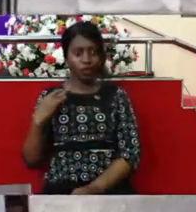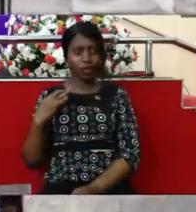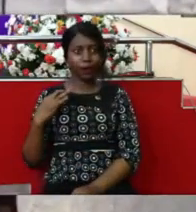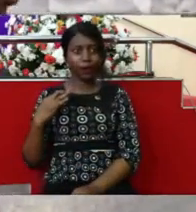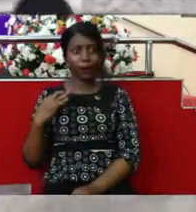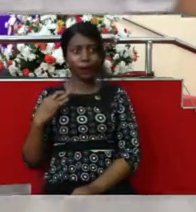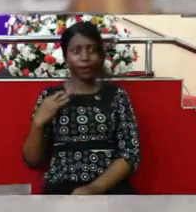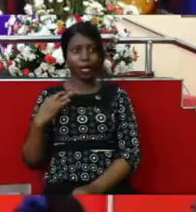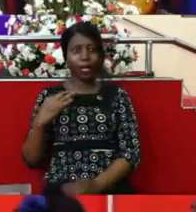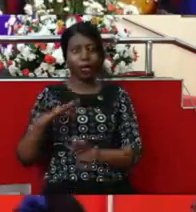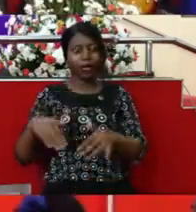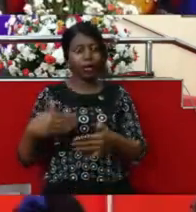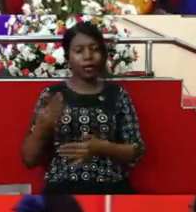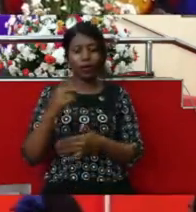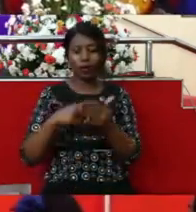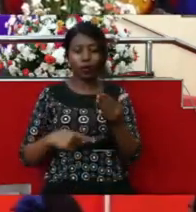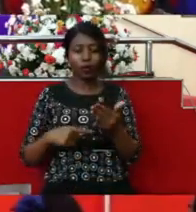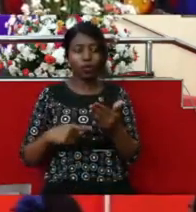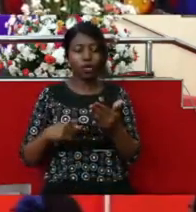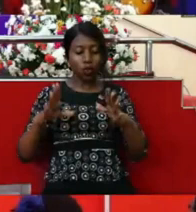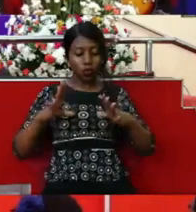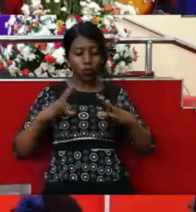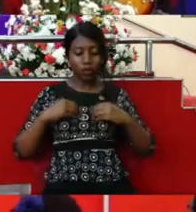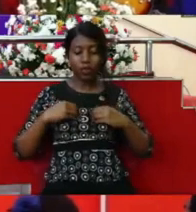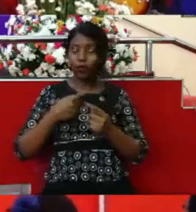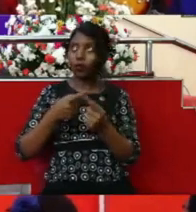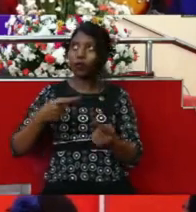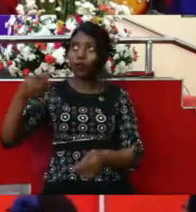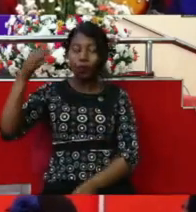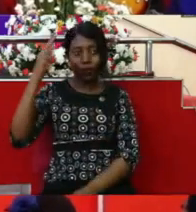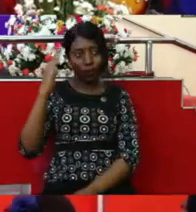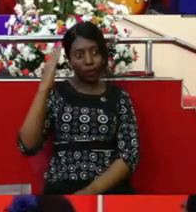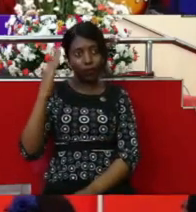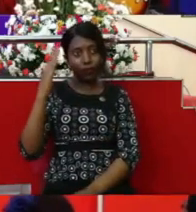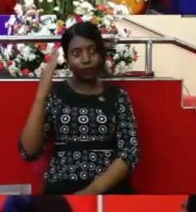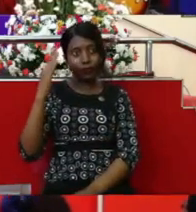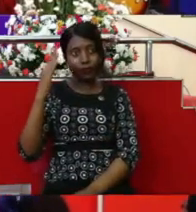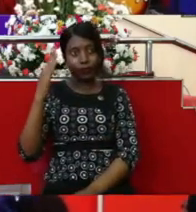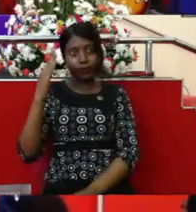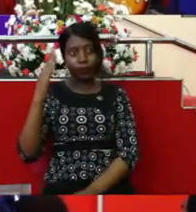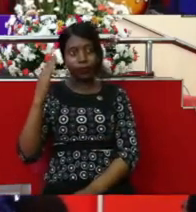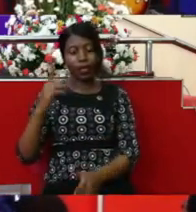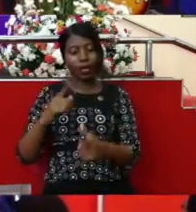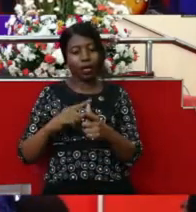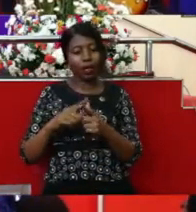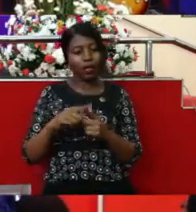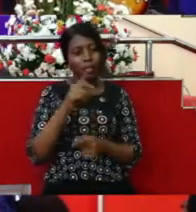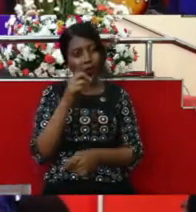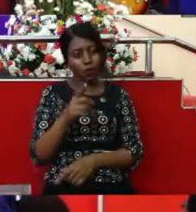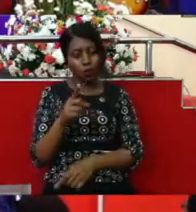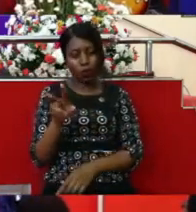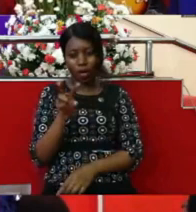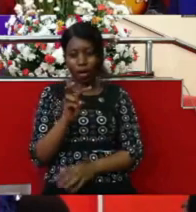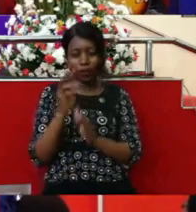from the Lord through this ministry. Umekipokea kutoka kwa Mungu kuhusu huduma hii. So that out there you are a witness. Ili pale nje ukue